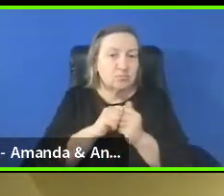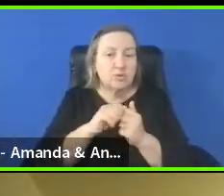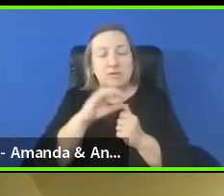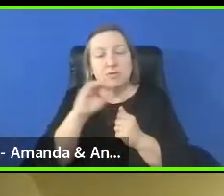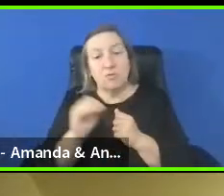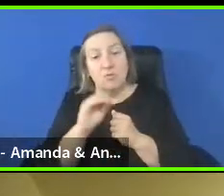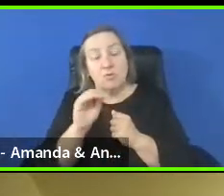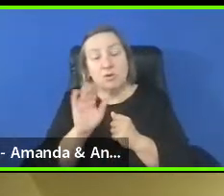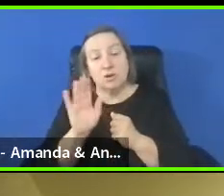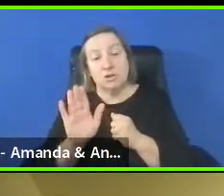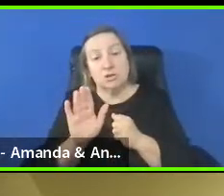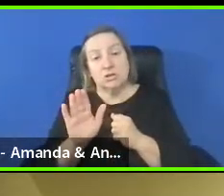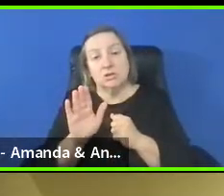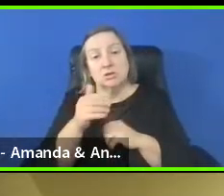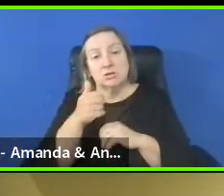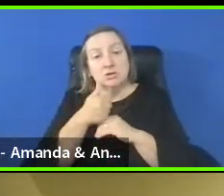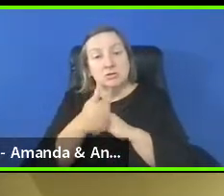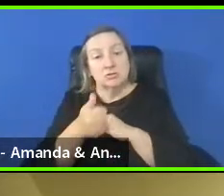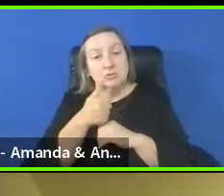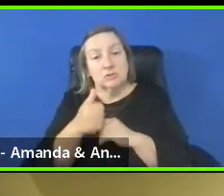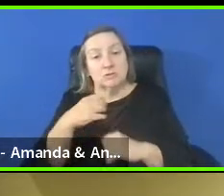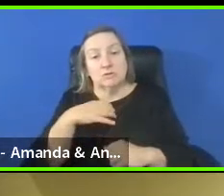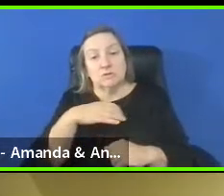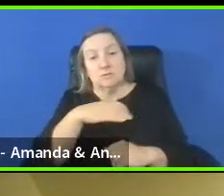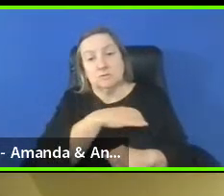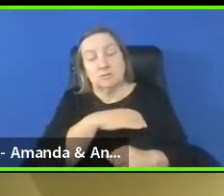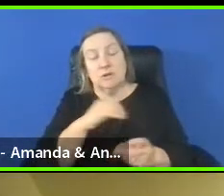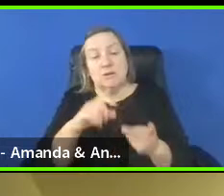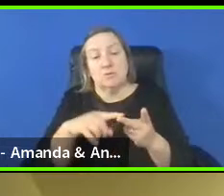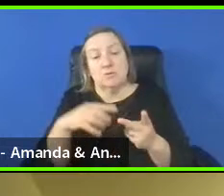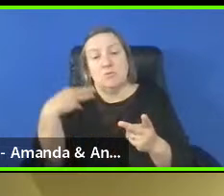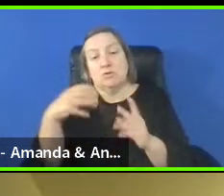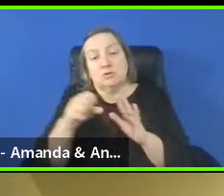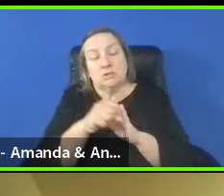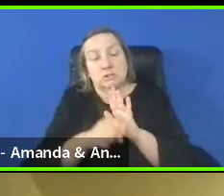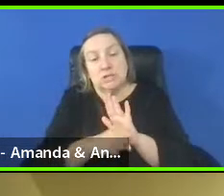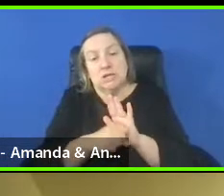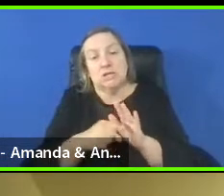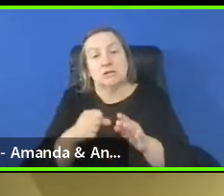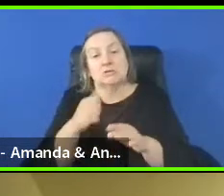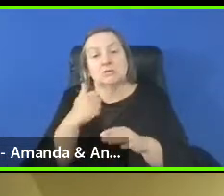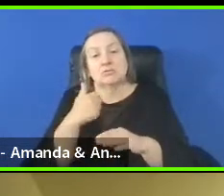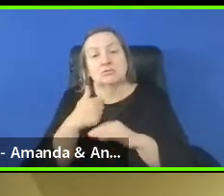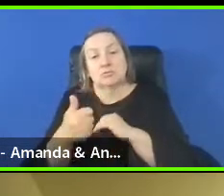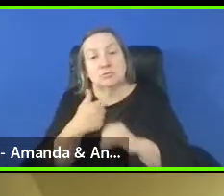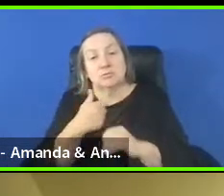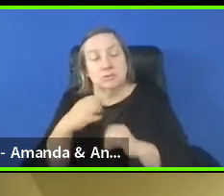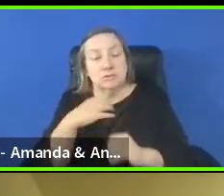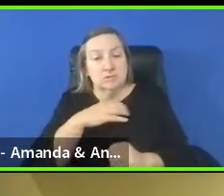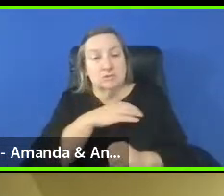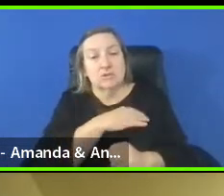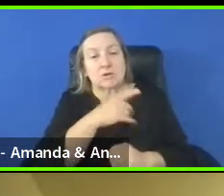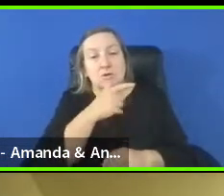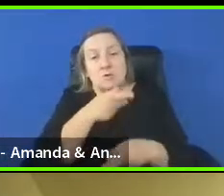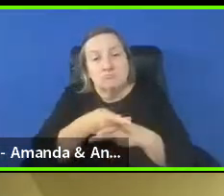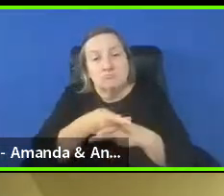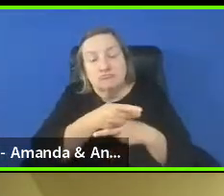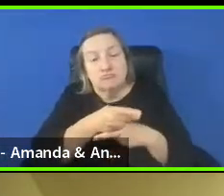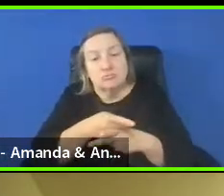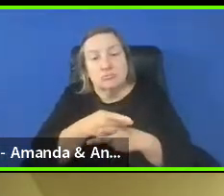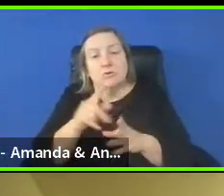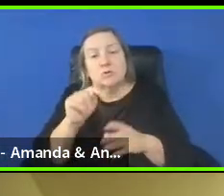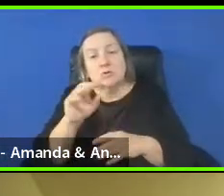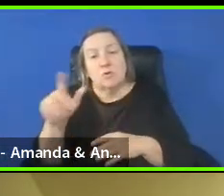Oregon Transportation Commission and the Washington State Transportation Commission, who oversees tolling